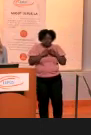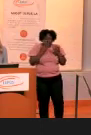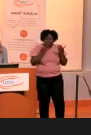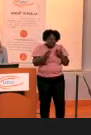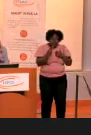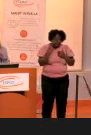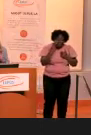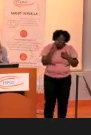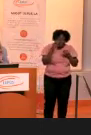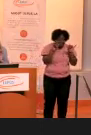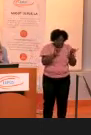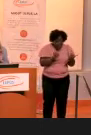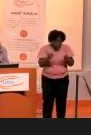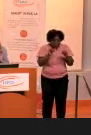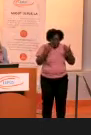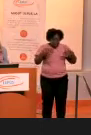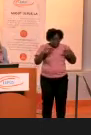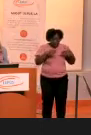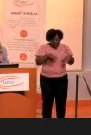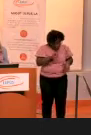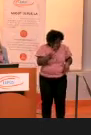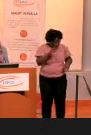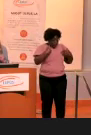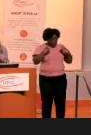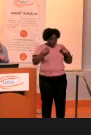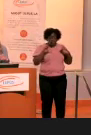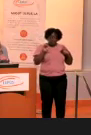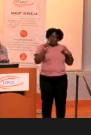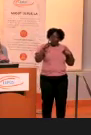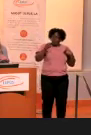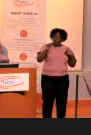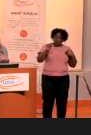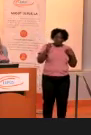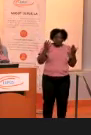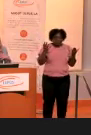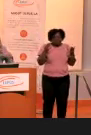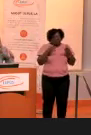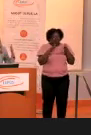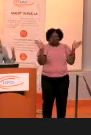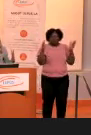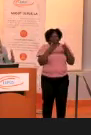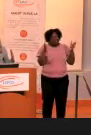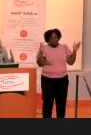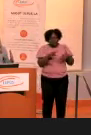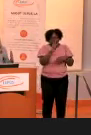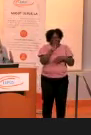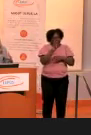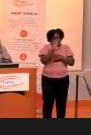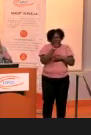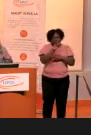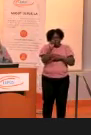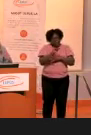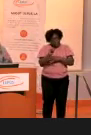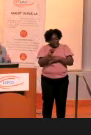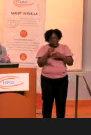common once you have a diagnosis of lupus is, in general, it's about 40 to 50%, but